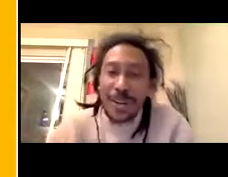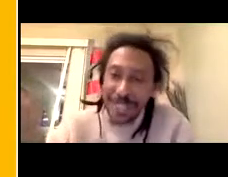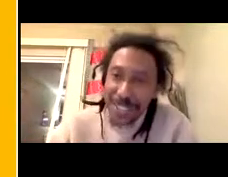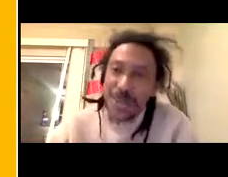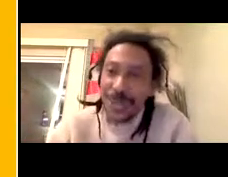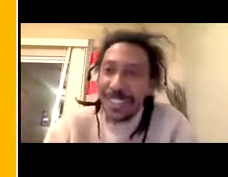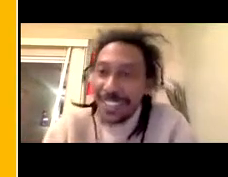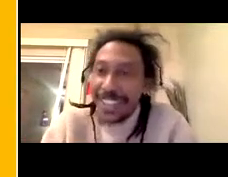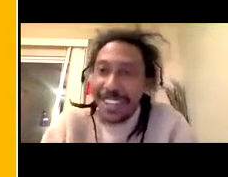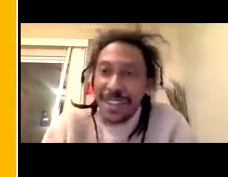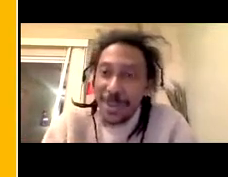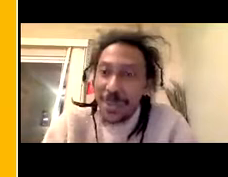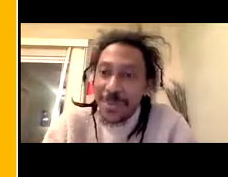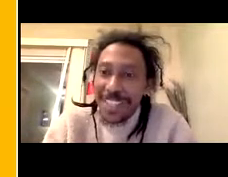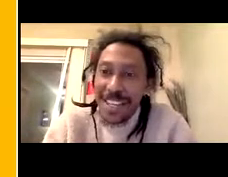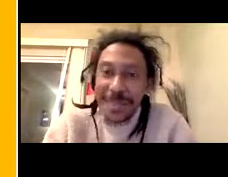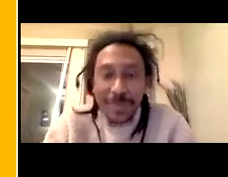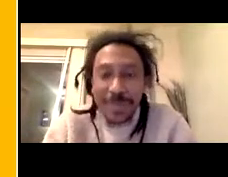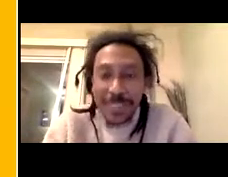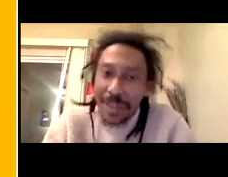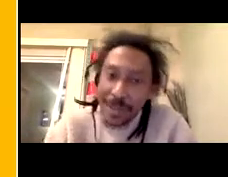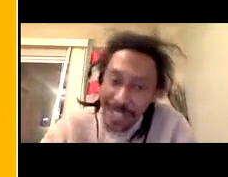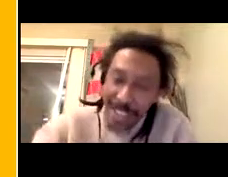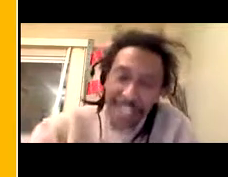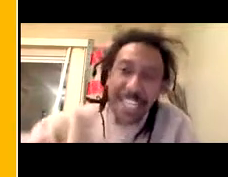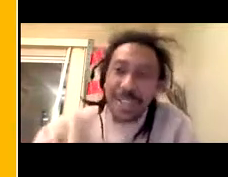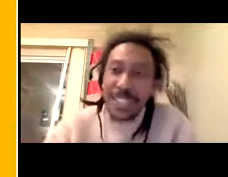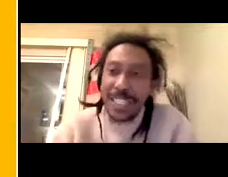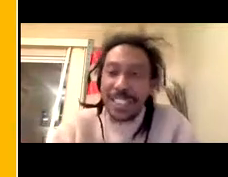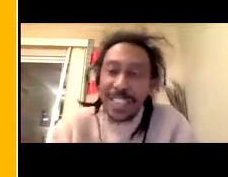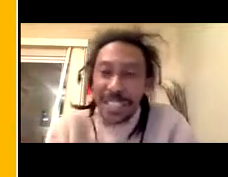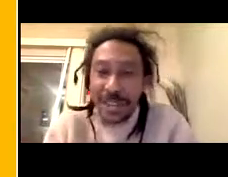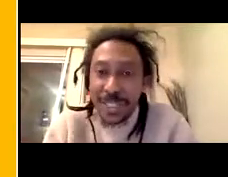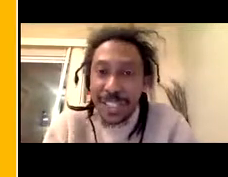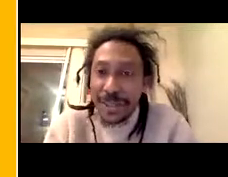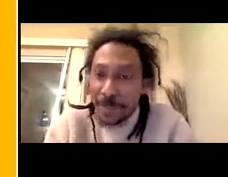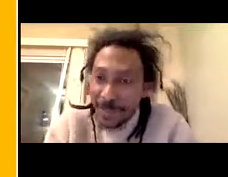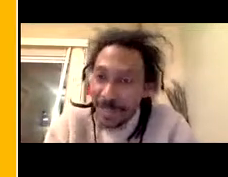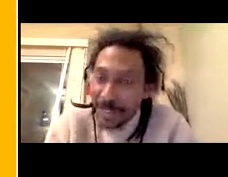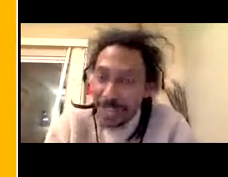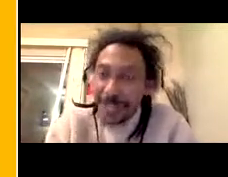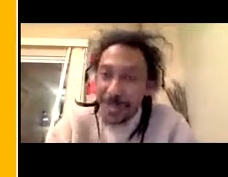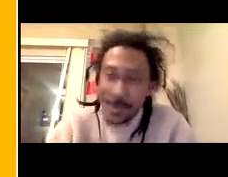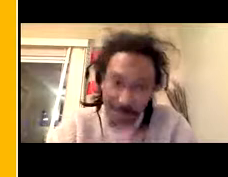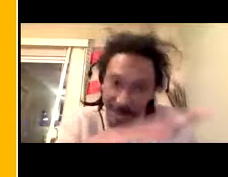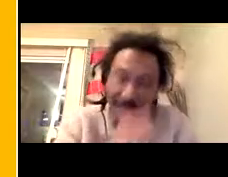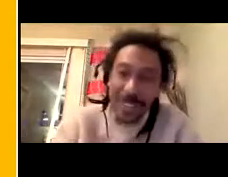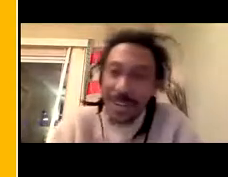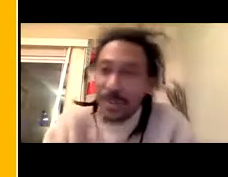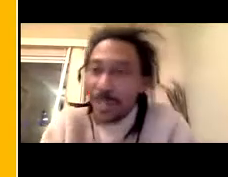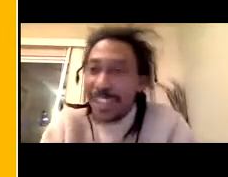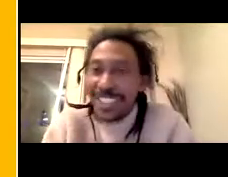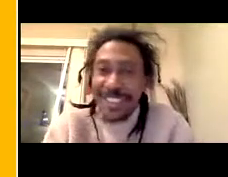more soon. Yeah, start Saturday, this Saturday in